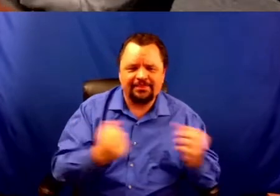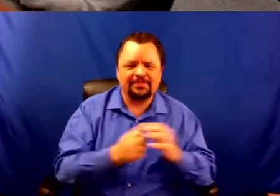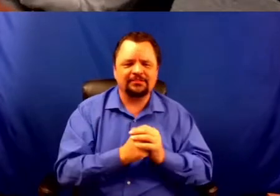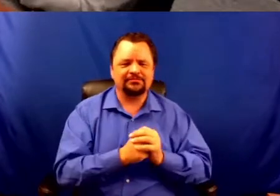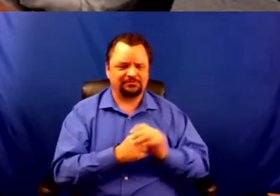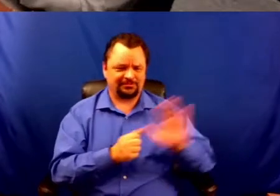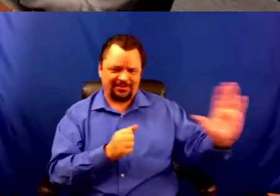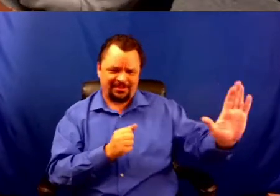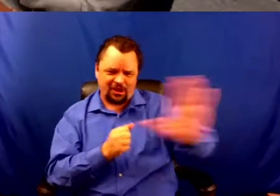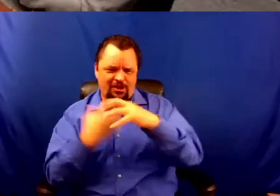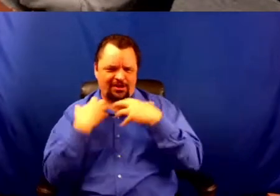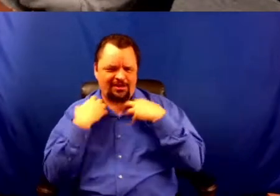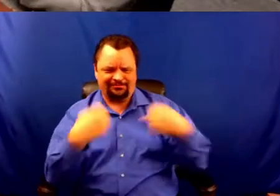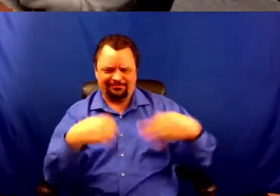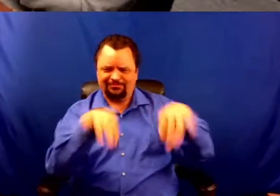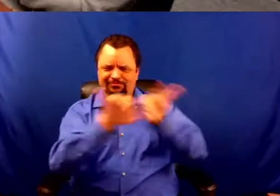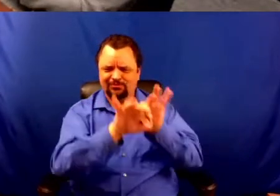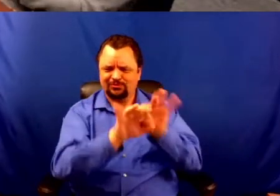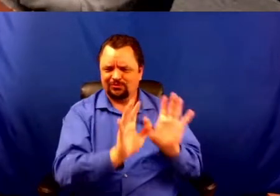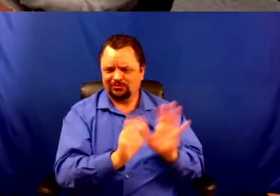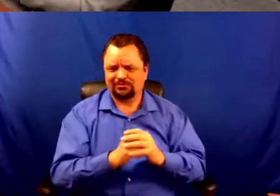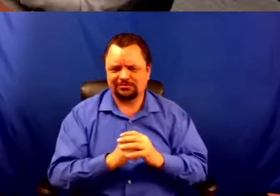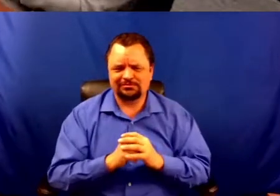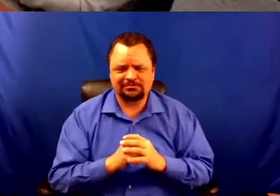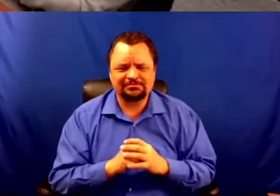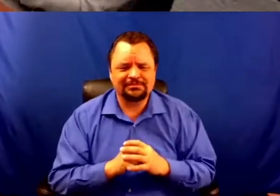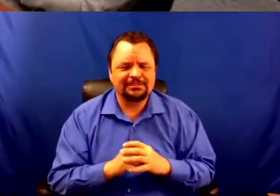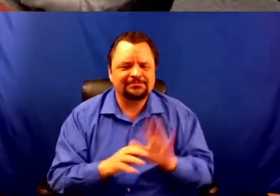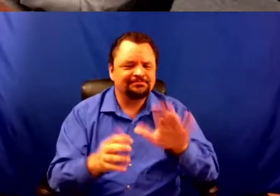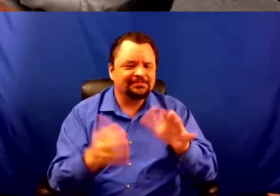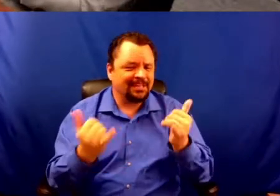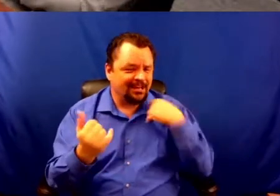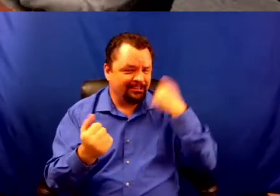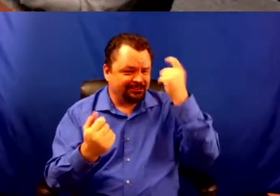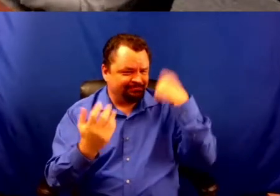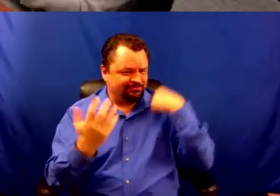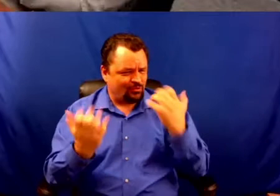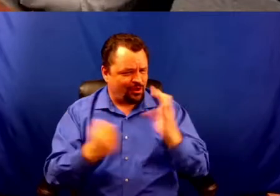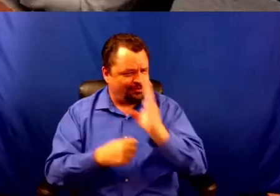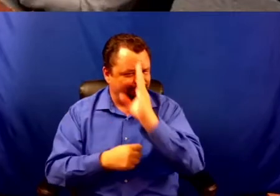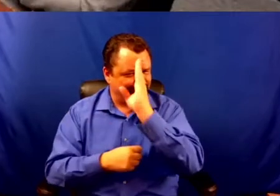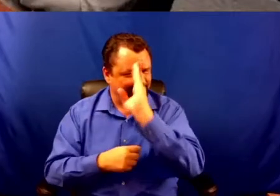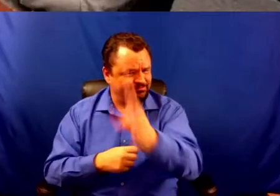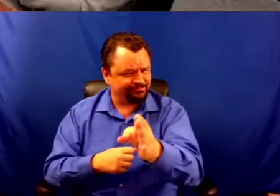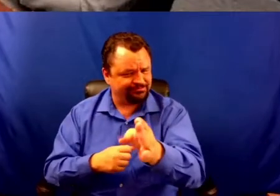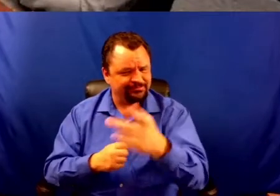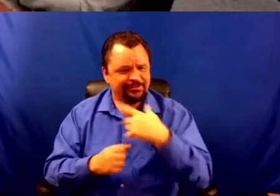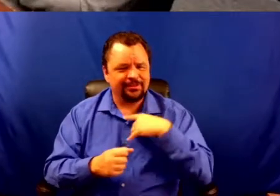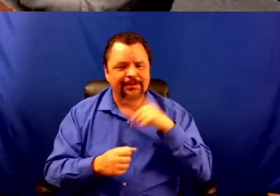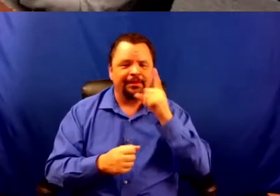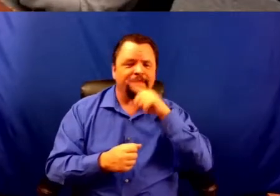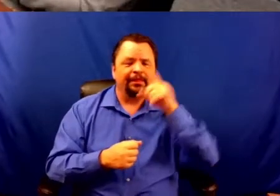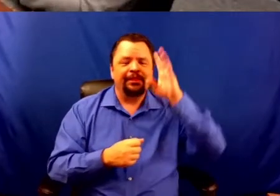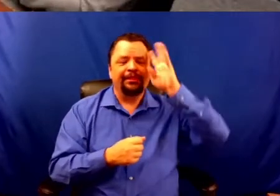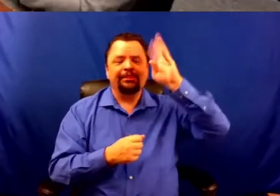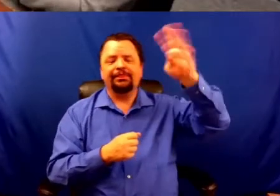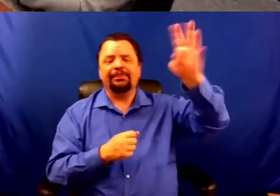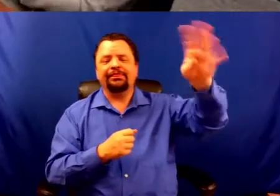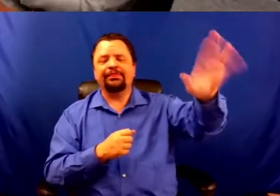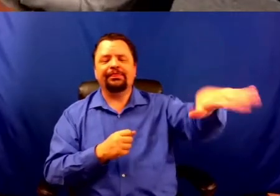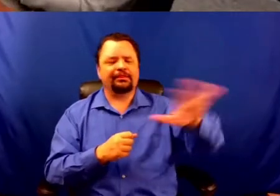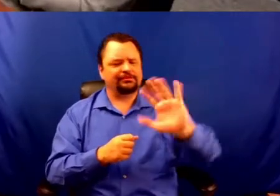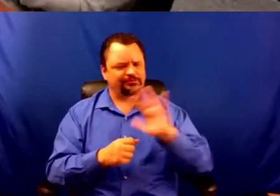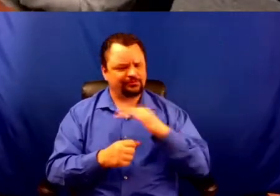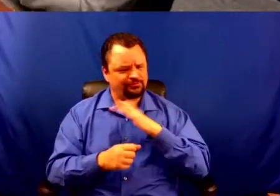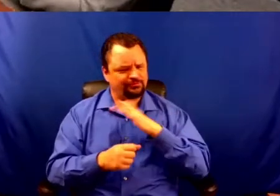in doing so, there's quite frankly a little bit of a fallacy for, I'm not going to say at this point, hey, I'm now going to tell